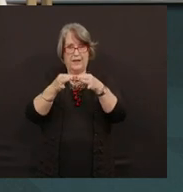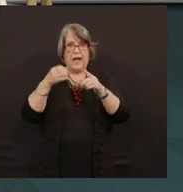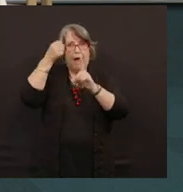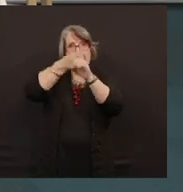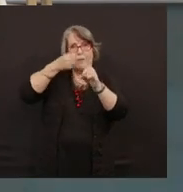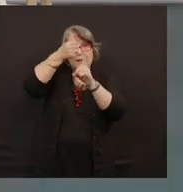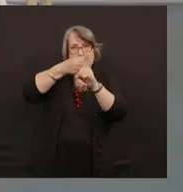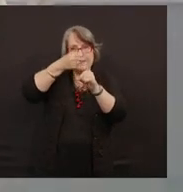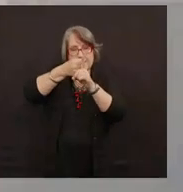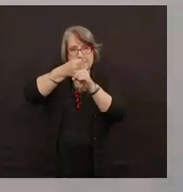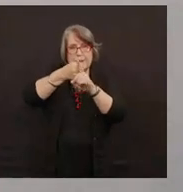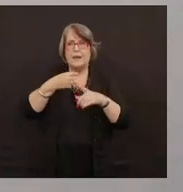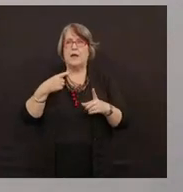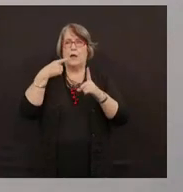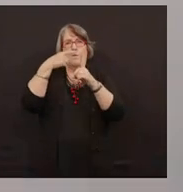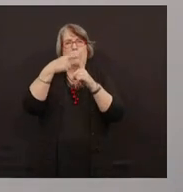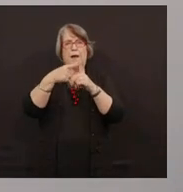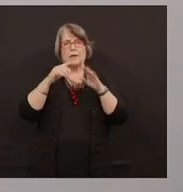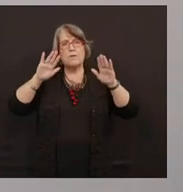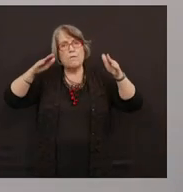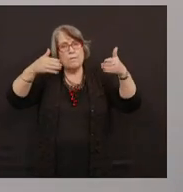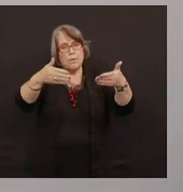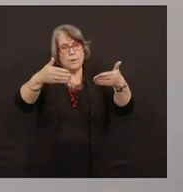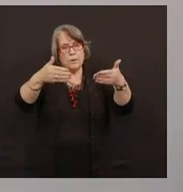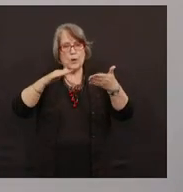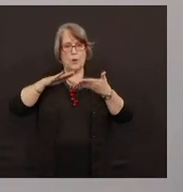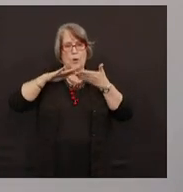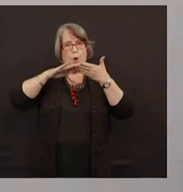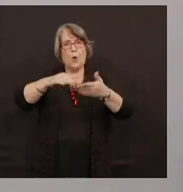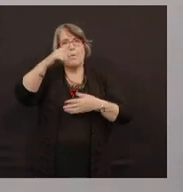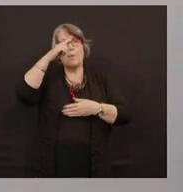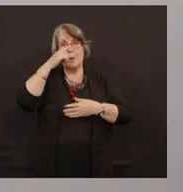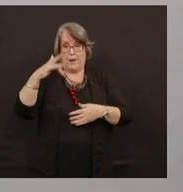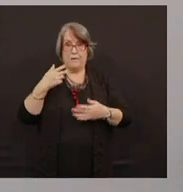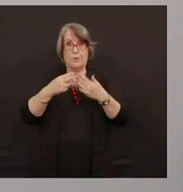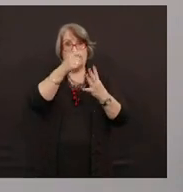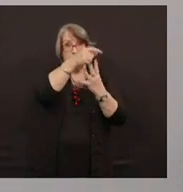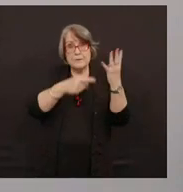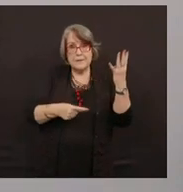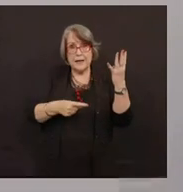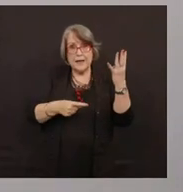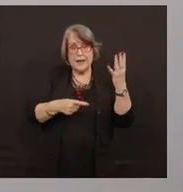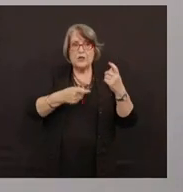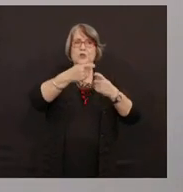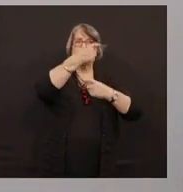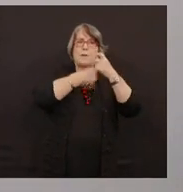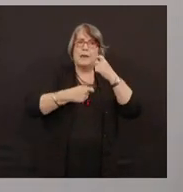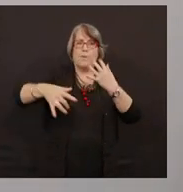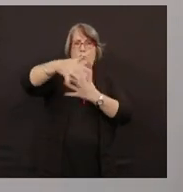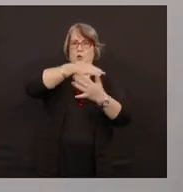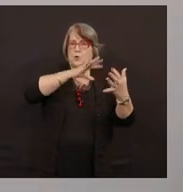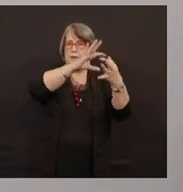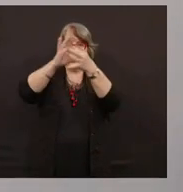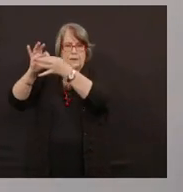advocacy, but also is focused on helping people living with disability move into greater social